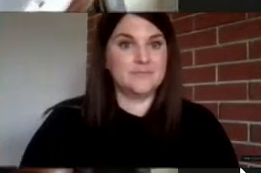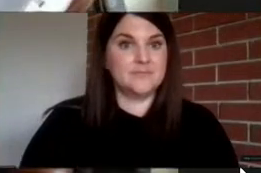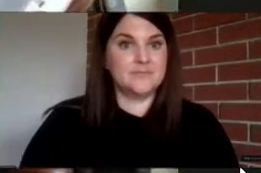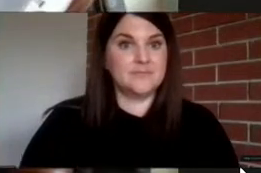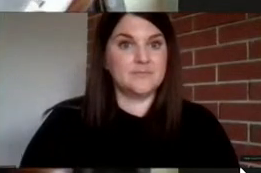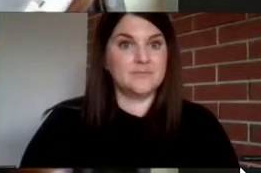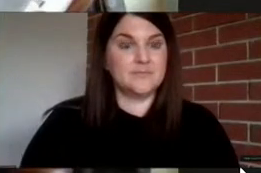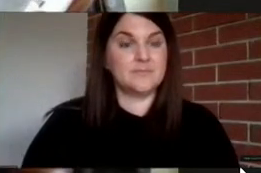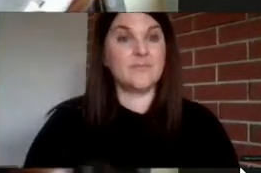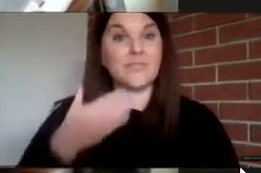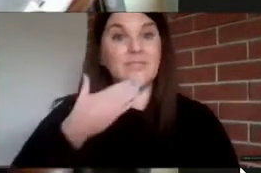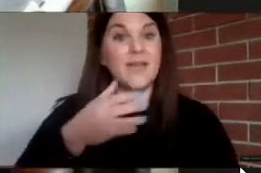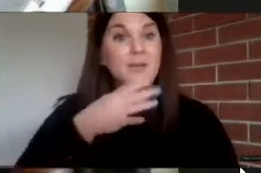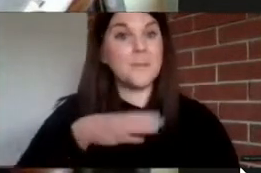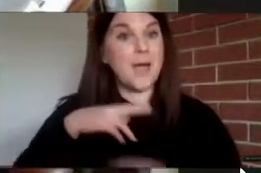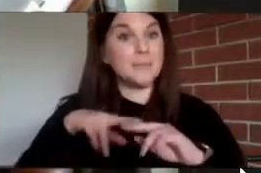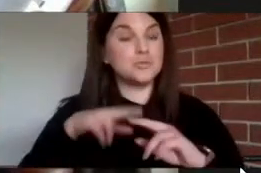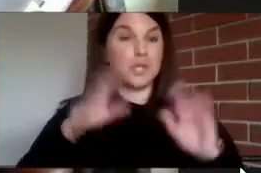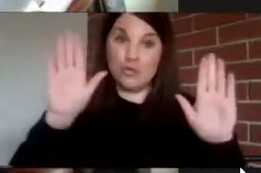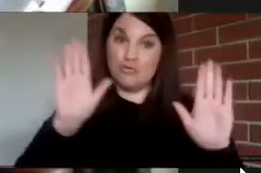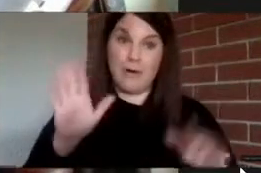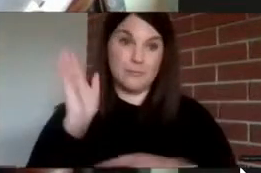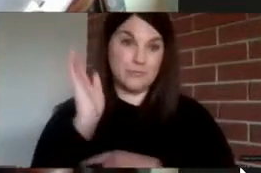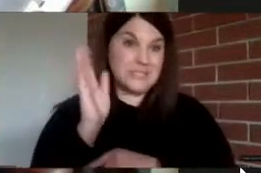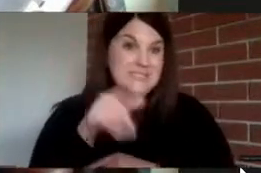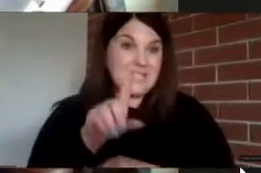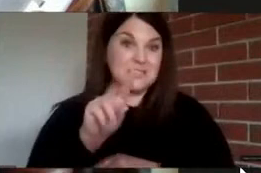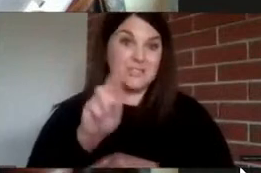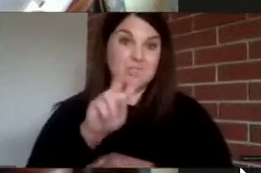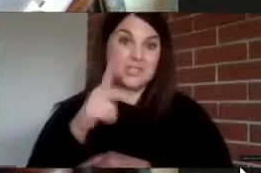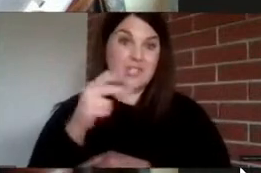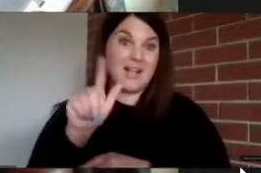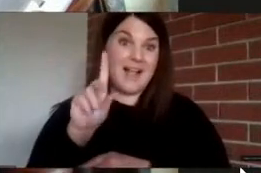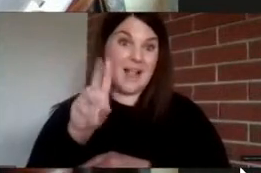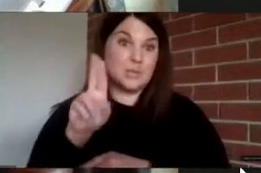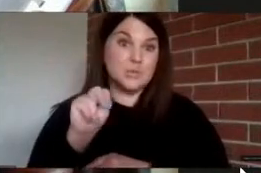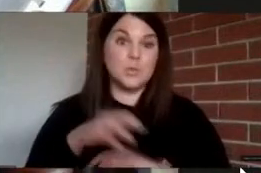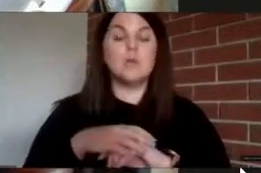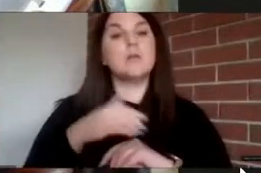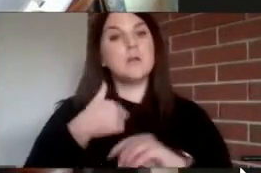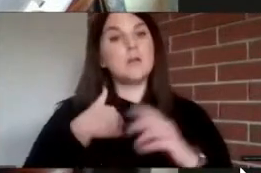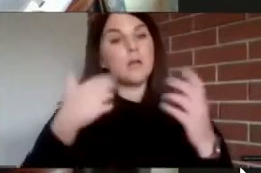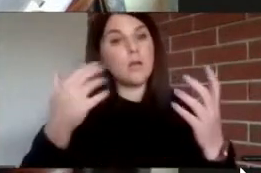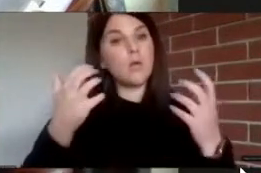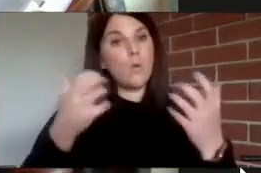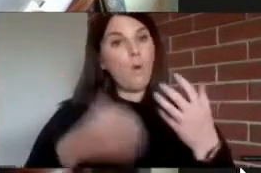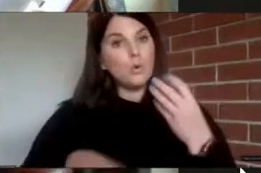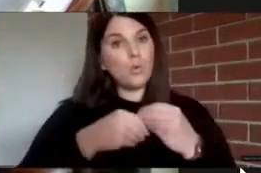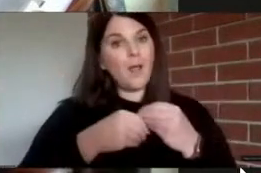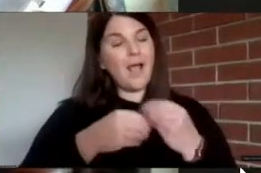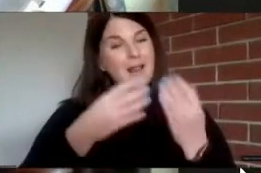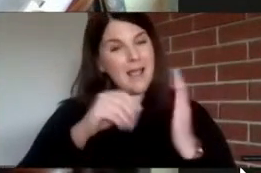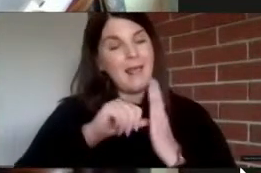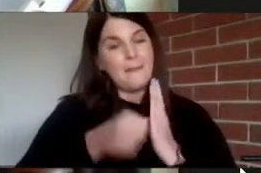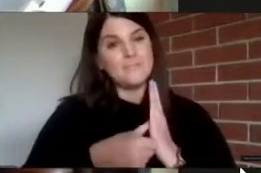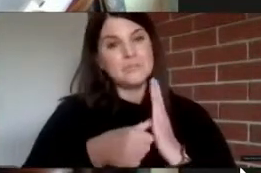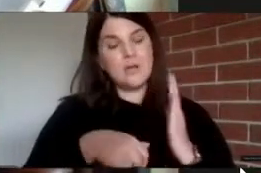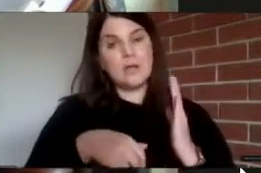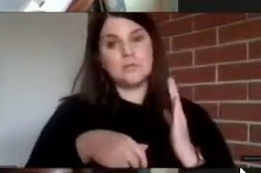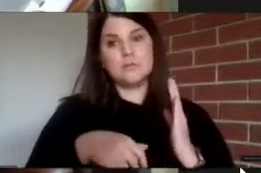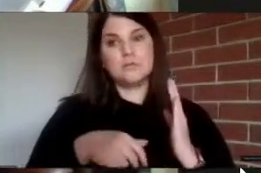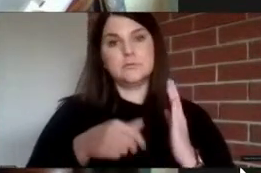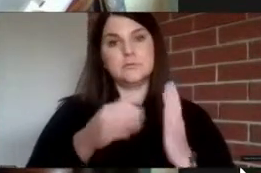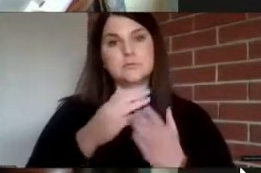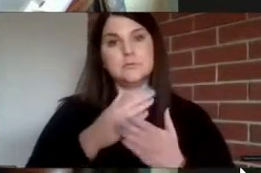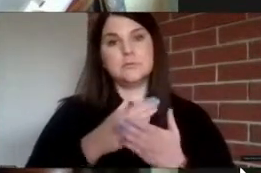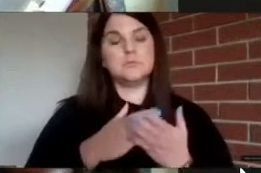Thank you, Madam Chair. Great presentation, Dr. Khaldun. I just would like to add and emphasize some